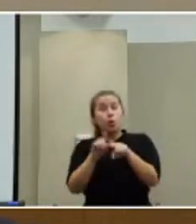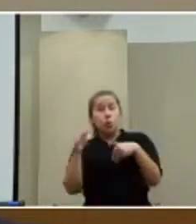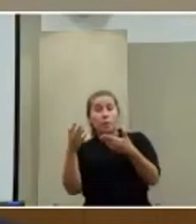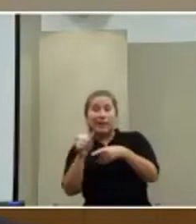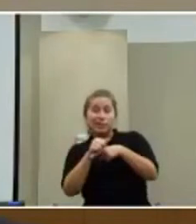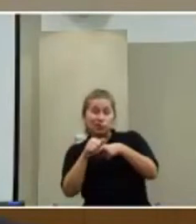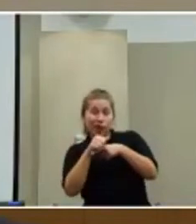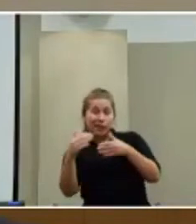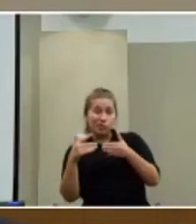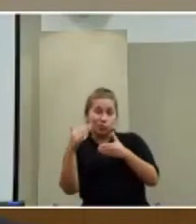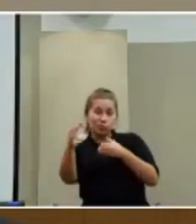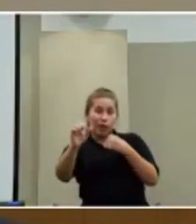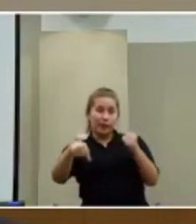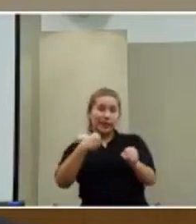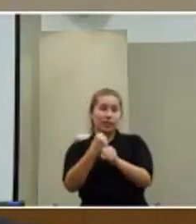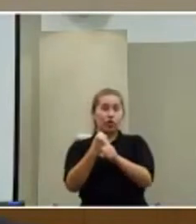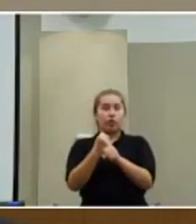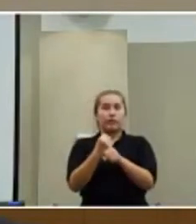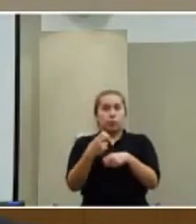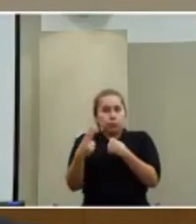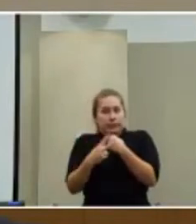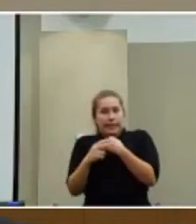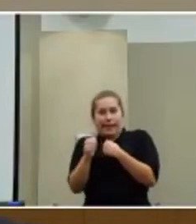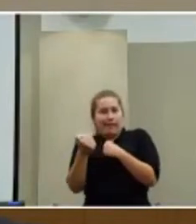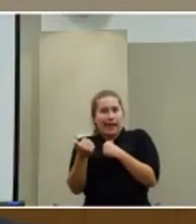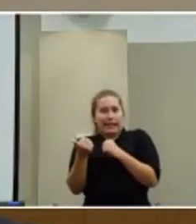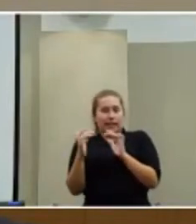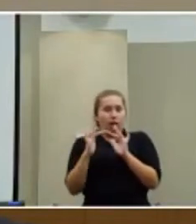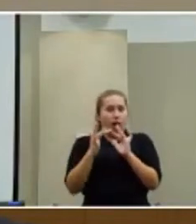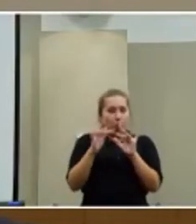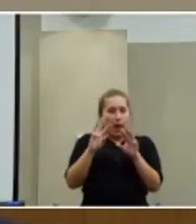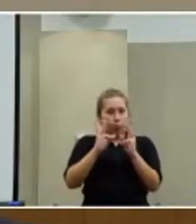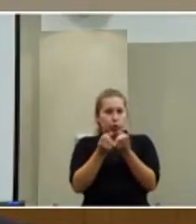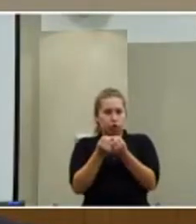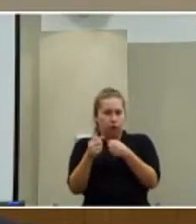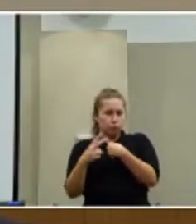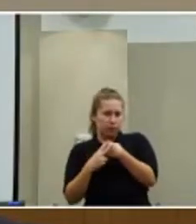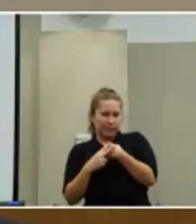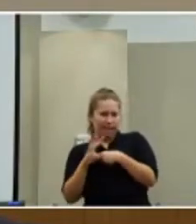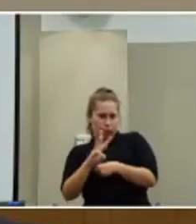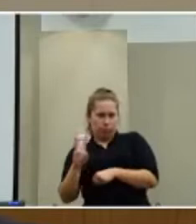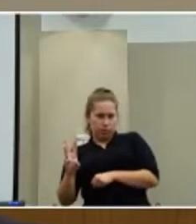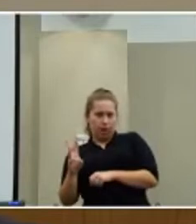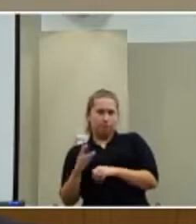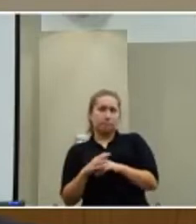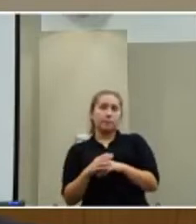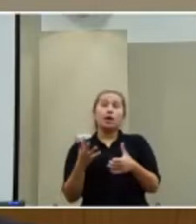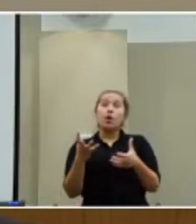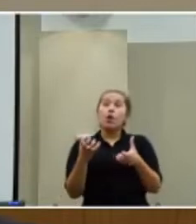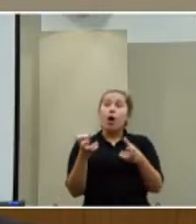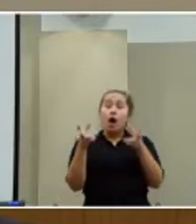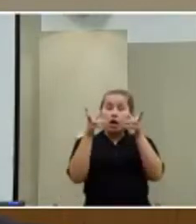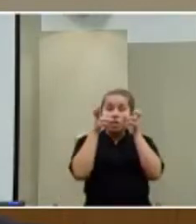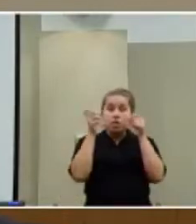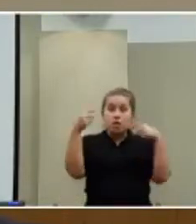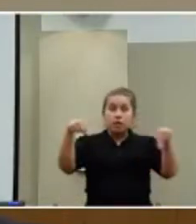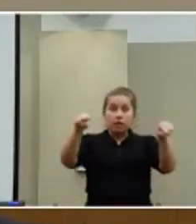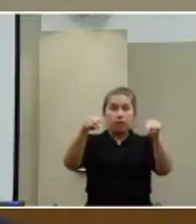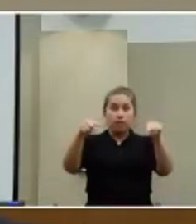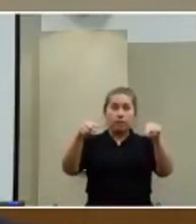we archive any webinars that we provide on our website. We want to hear from the public when